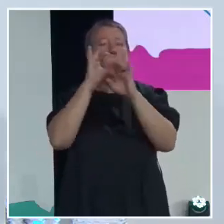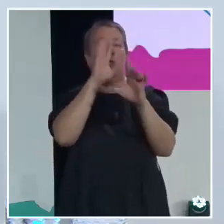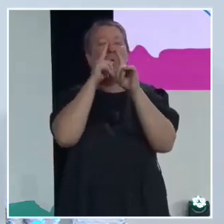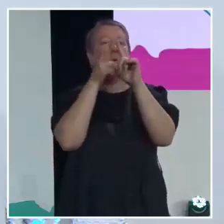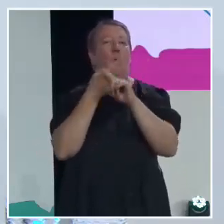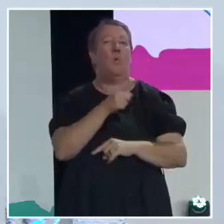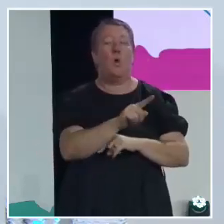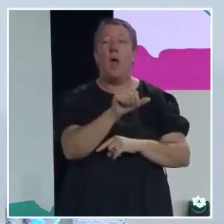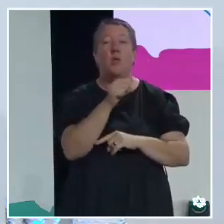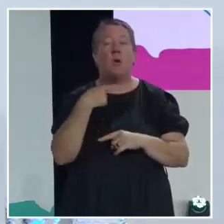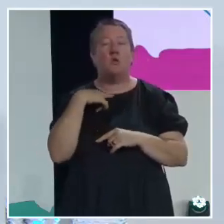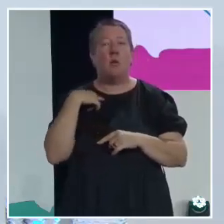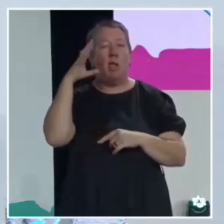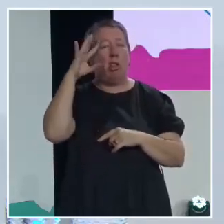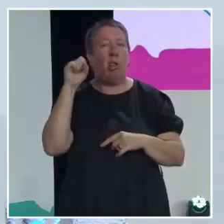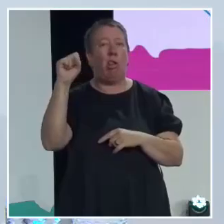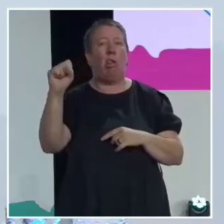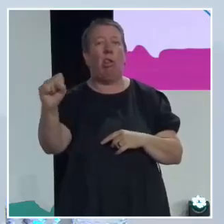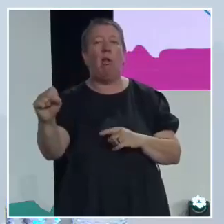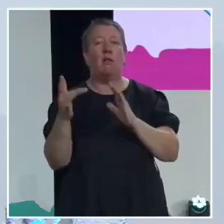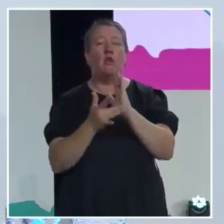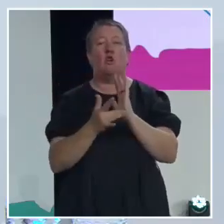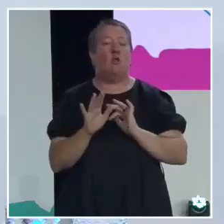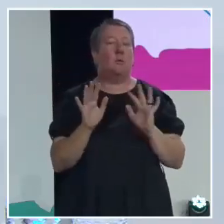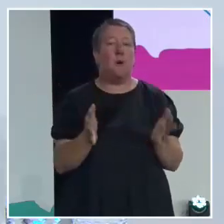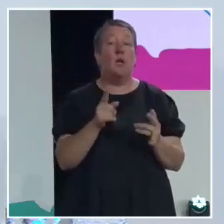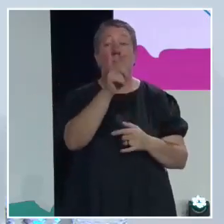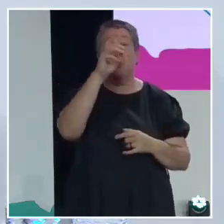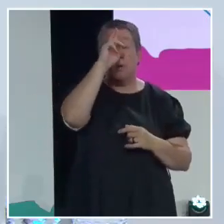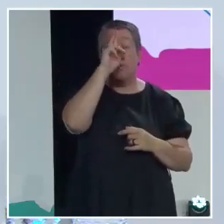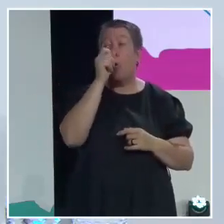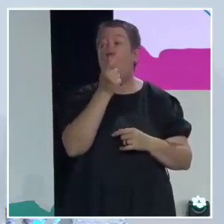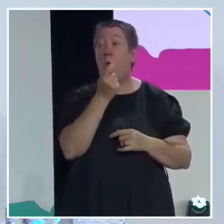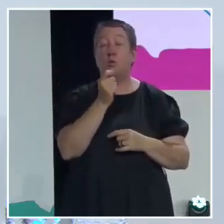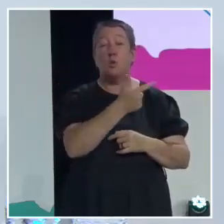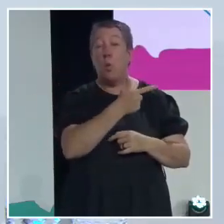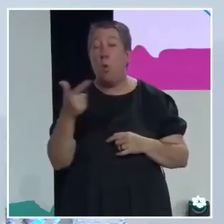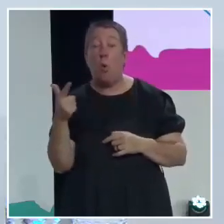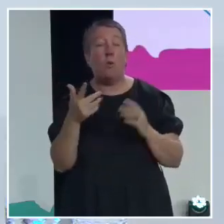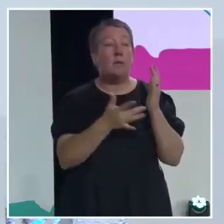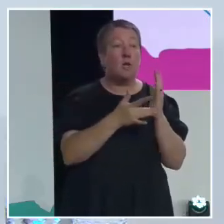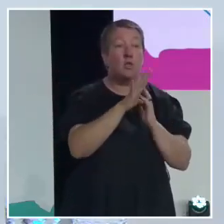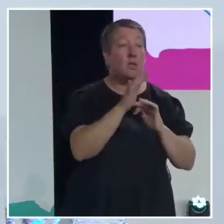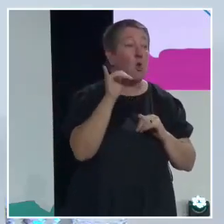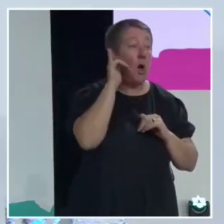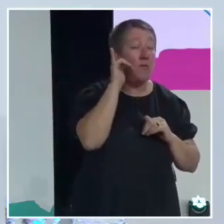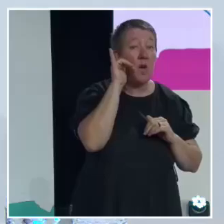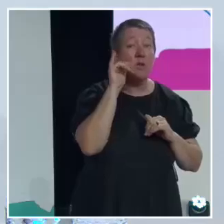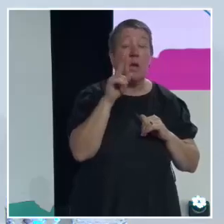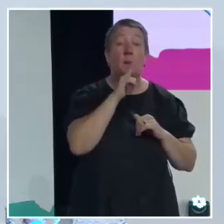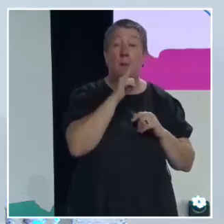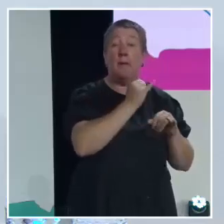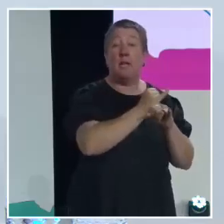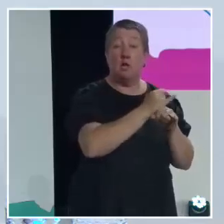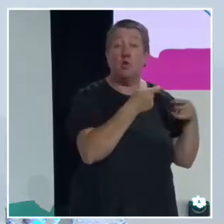we just start obsessing about the technology. And we should remember that almost all the technologies in your iPhones not only were funded by public